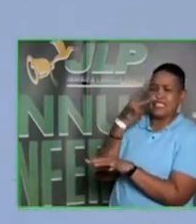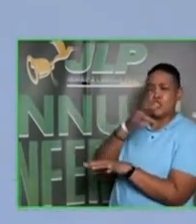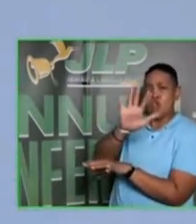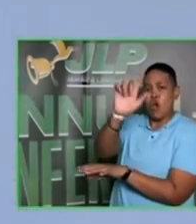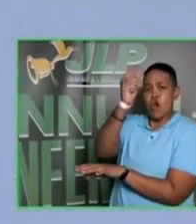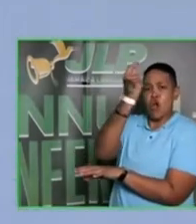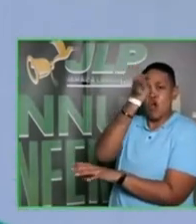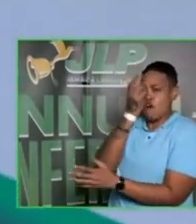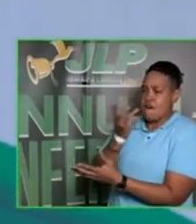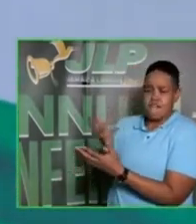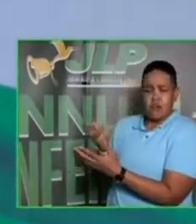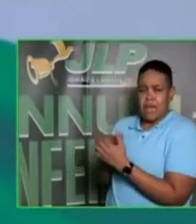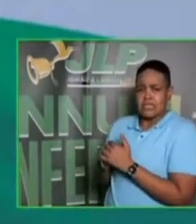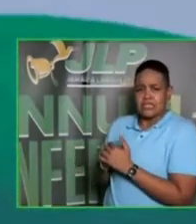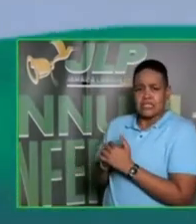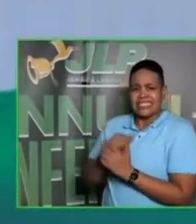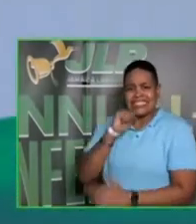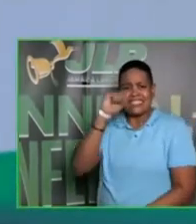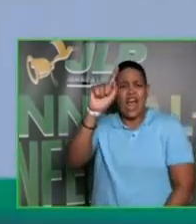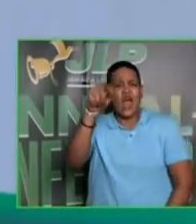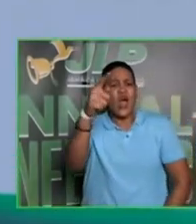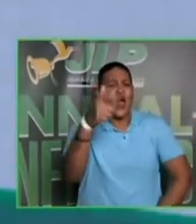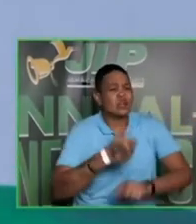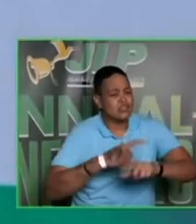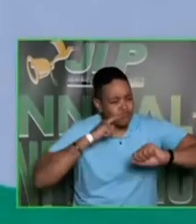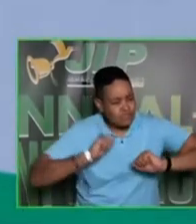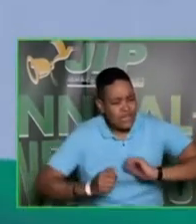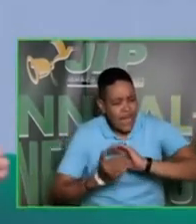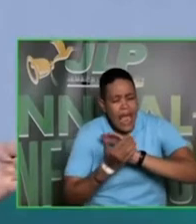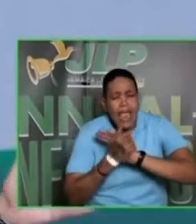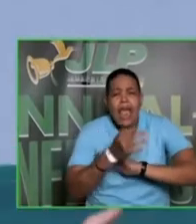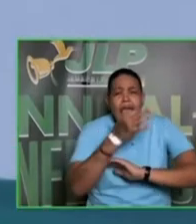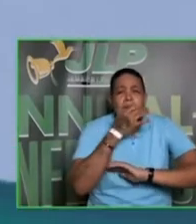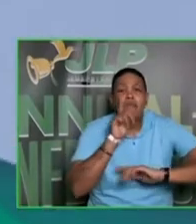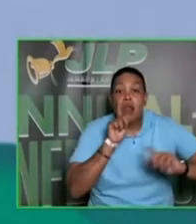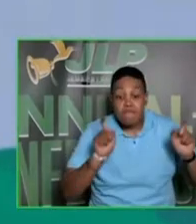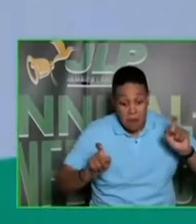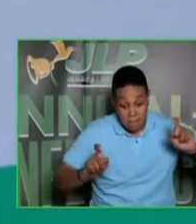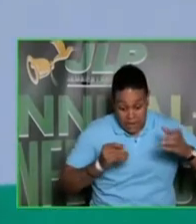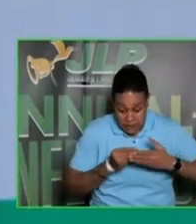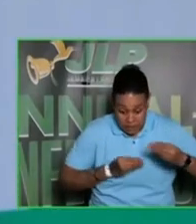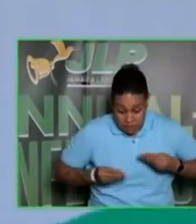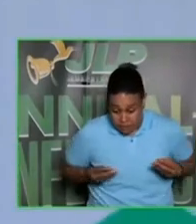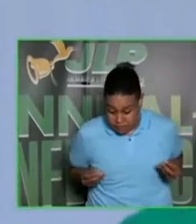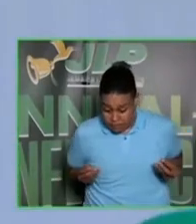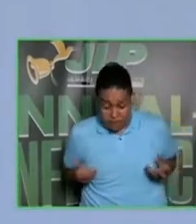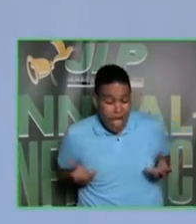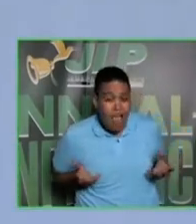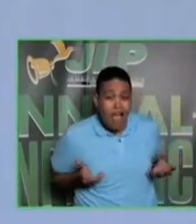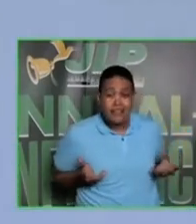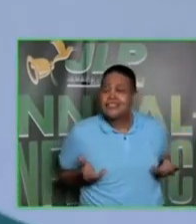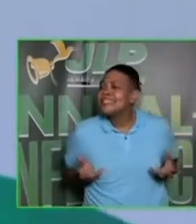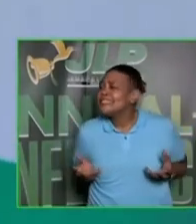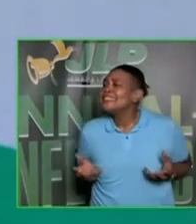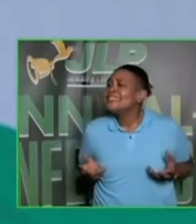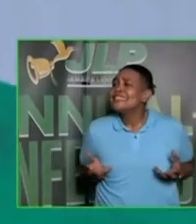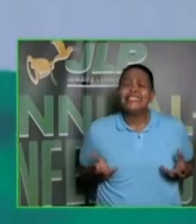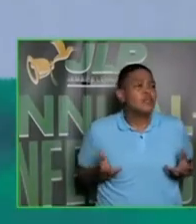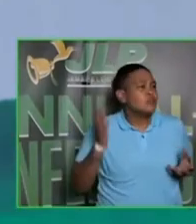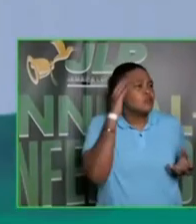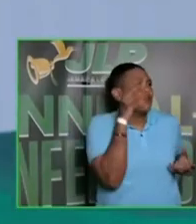government is not only capable of managing the economy well, but our